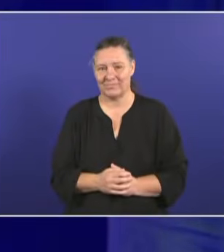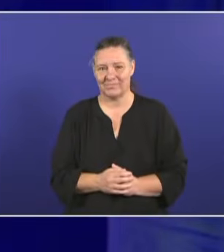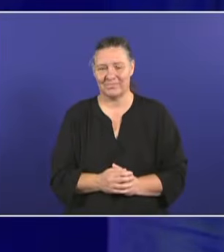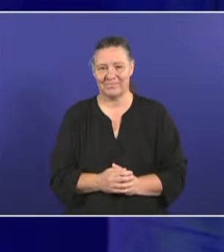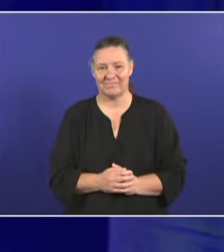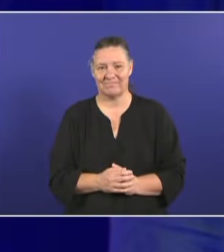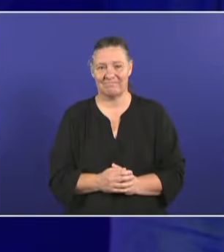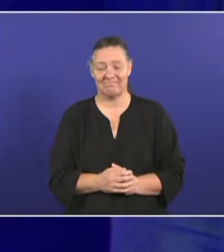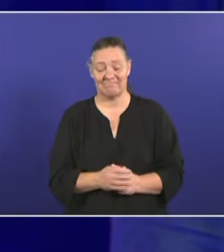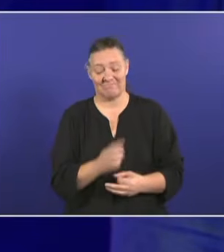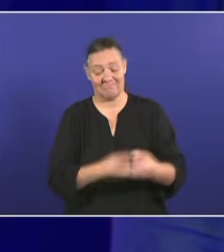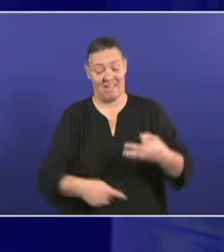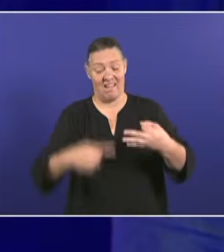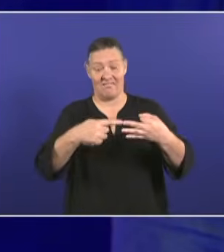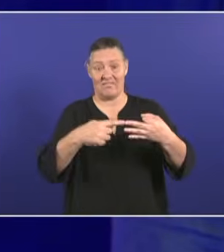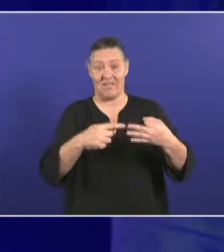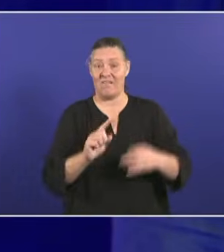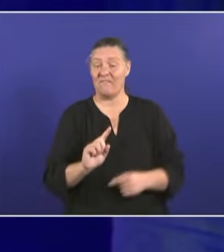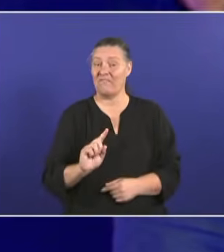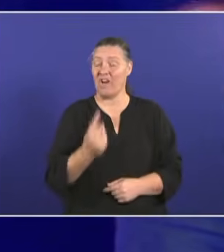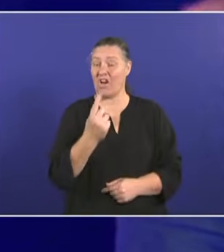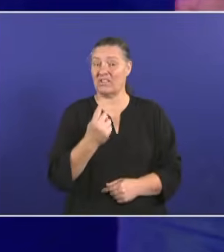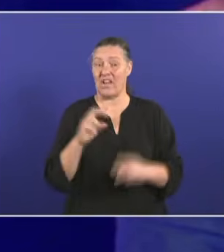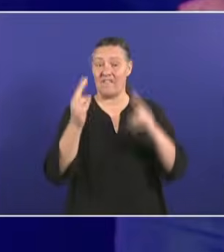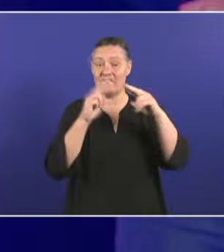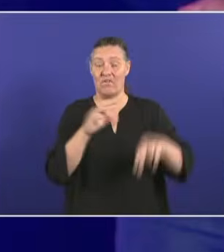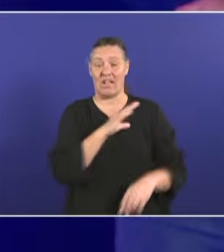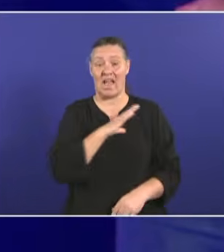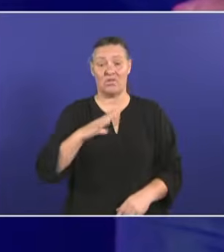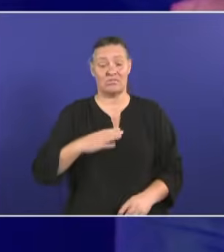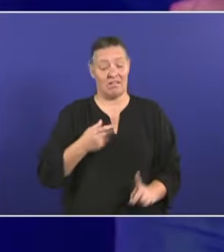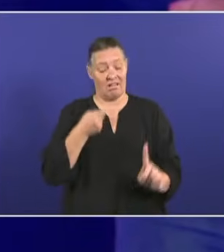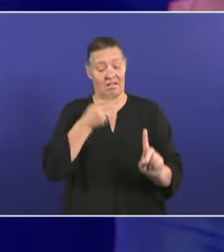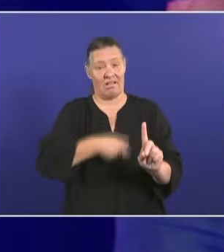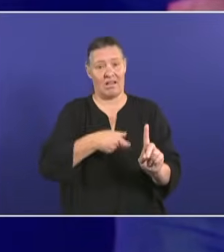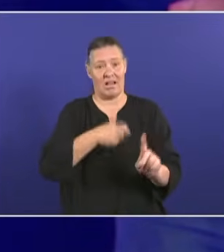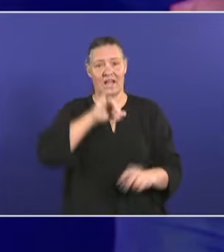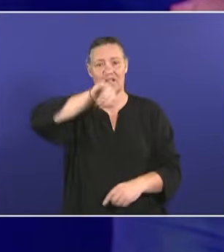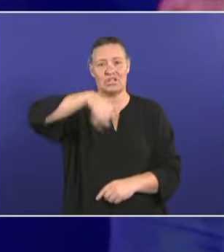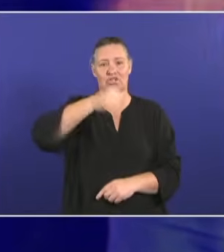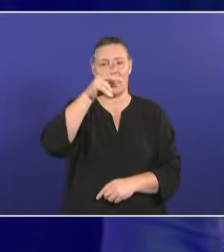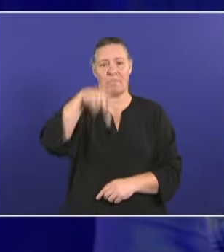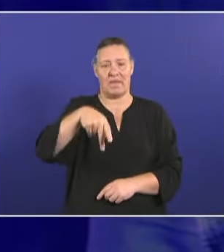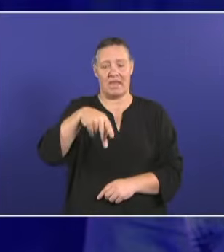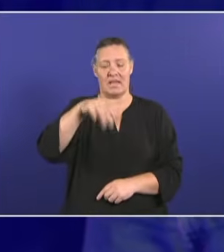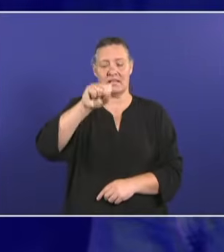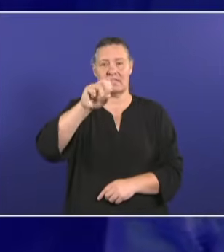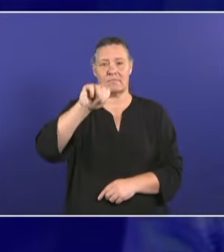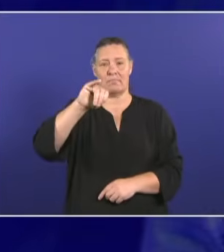So the 1st deputy chairperson of Federal Council, J.P. Smith.